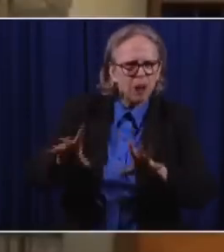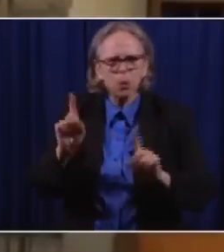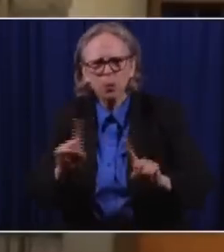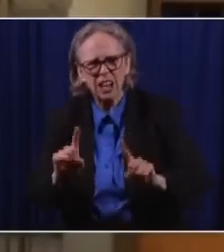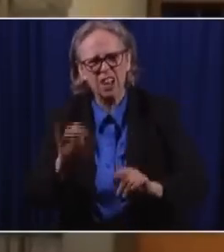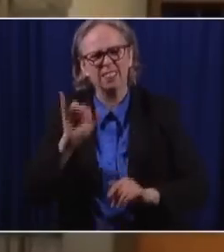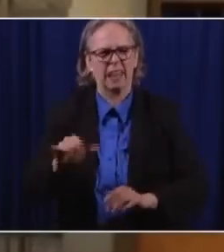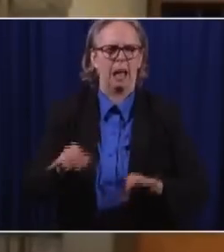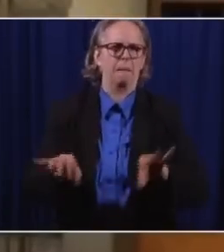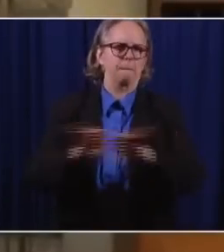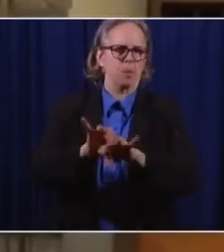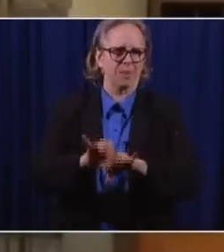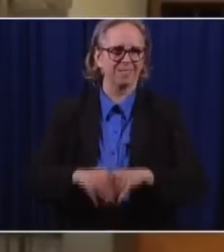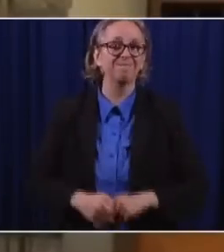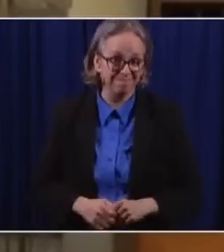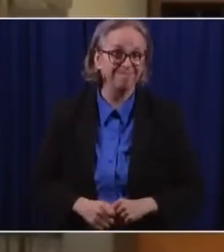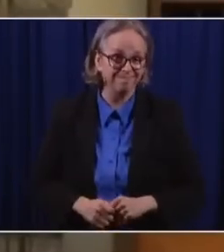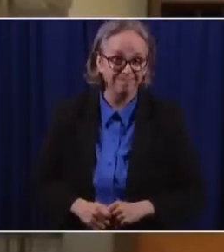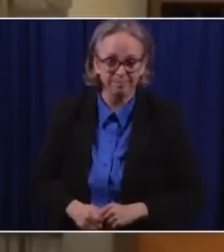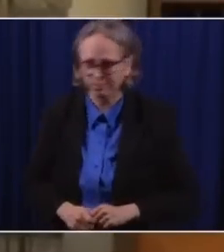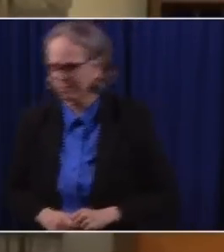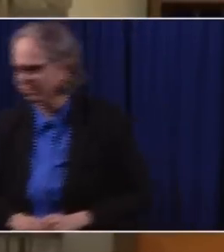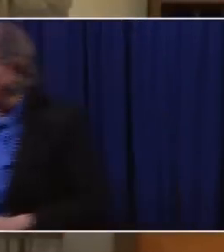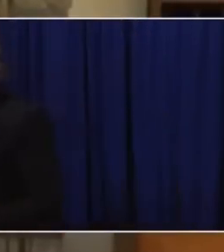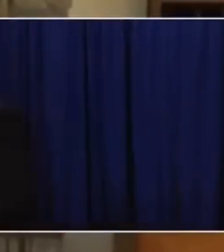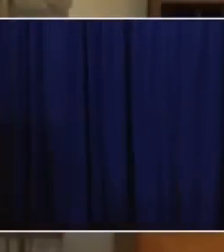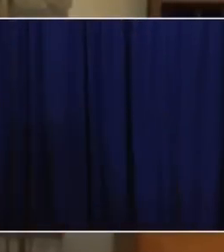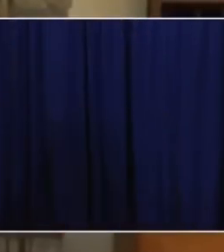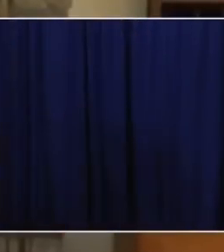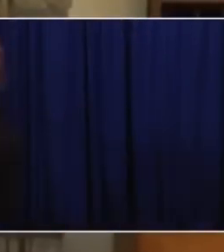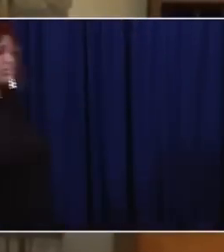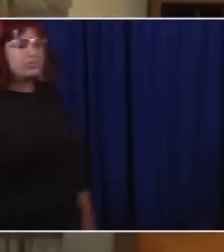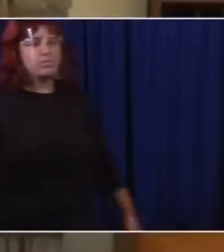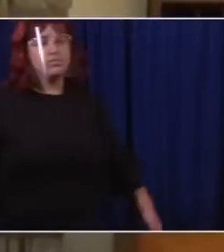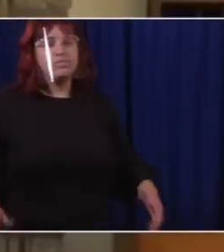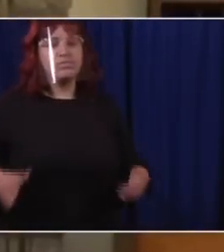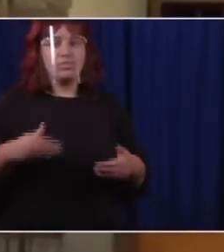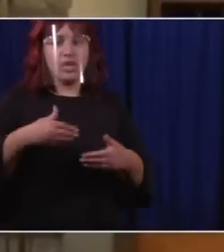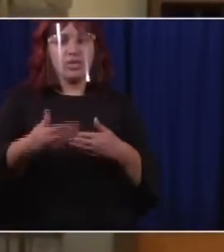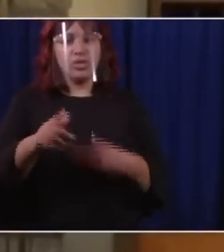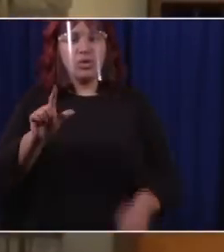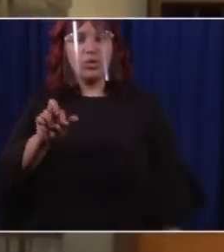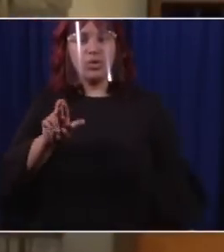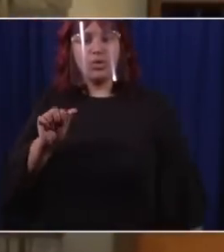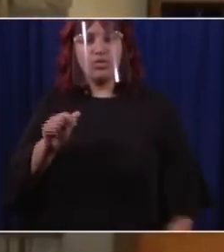Next question is from Laura Queso at WKYC in Cleveland. Hi, Governor.